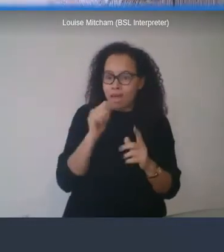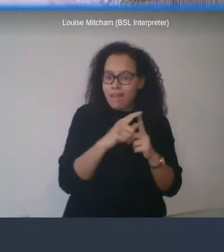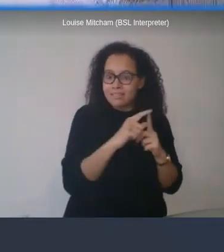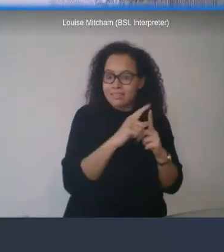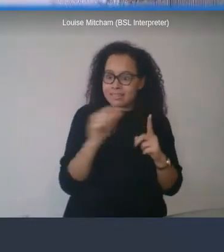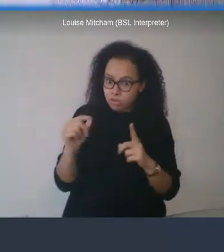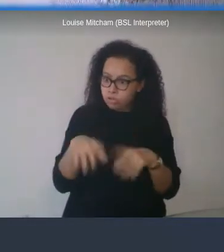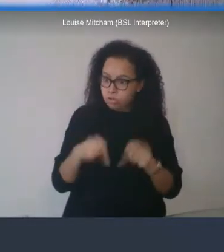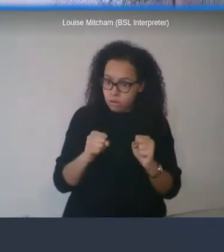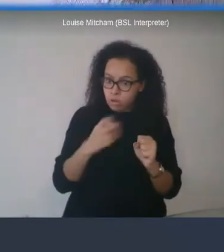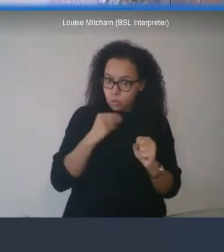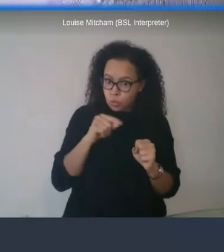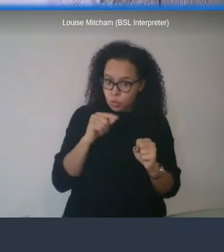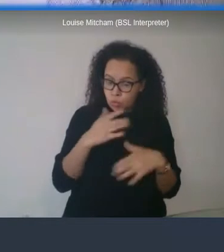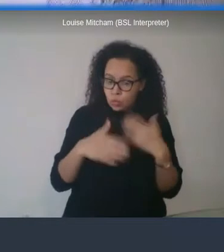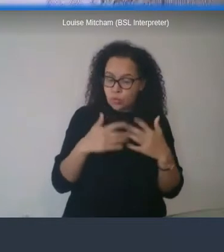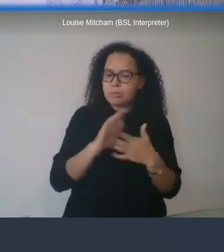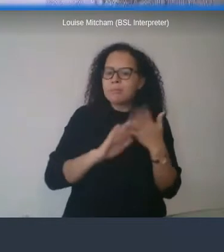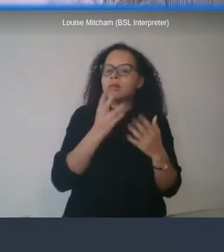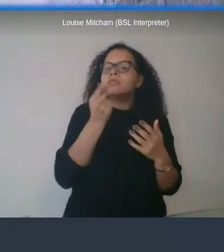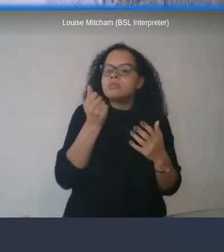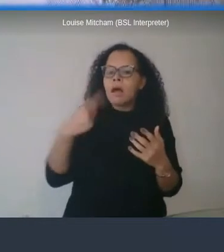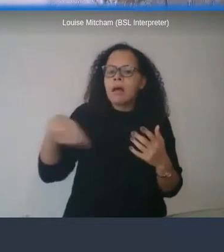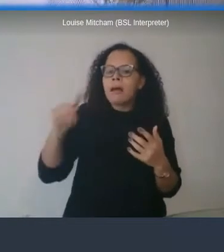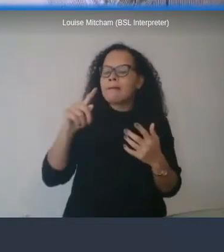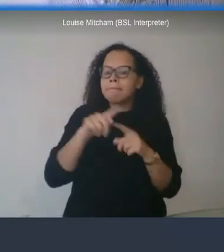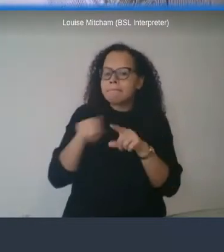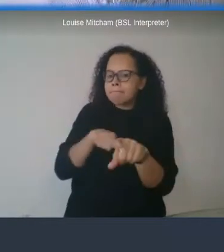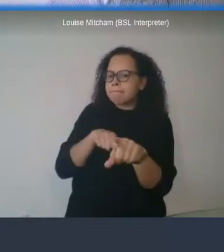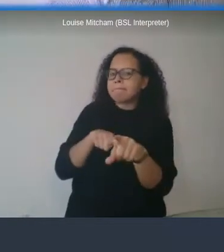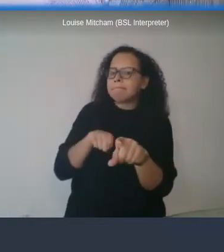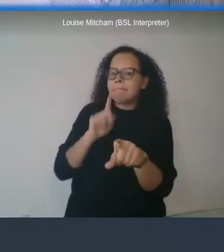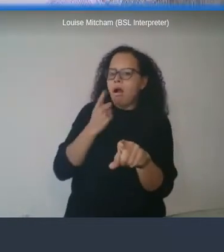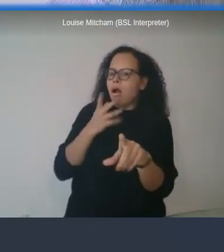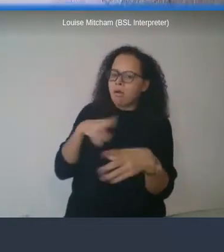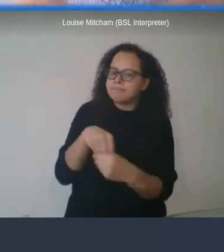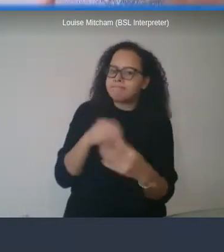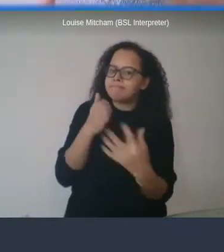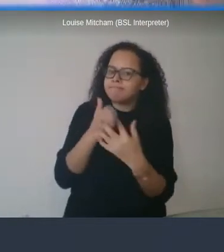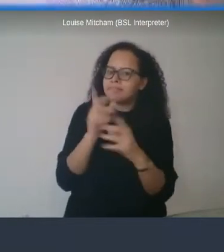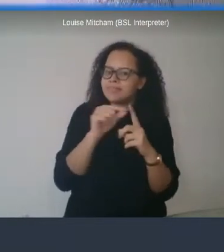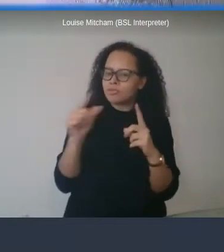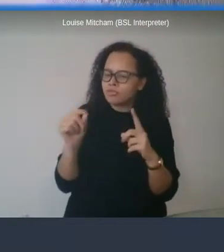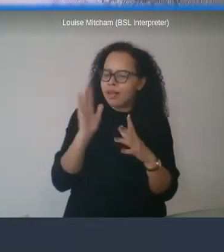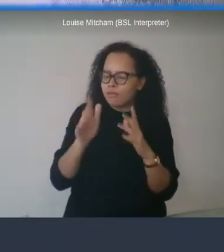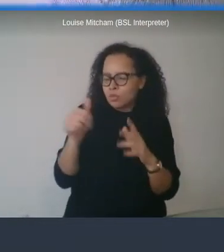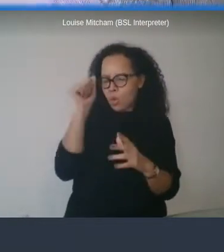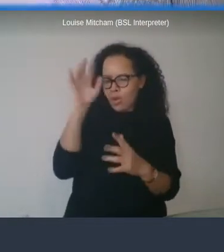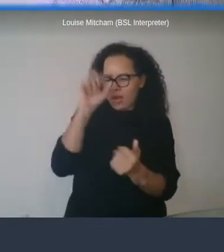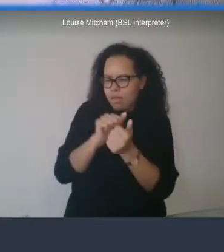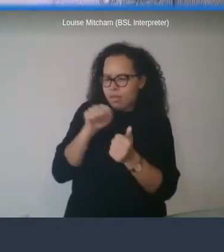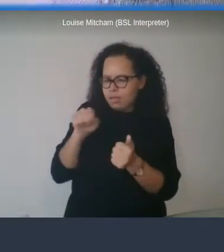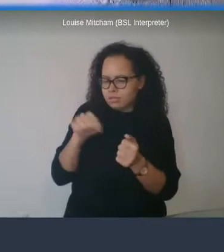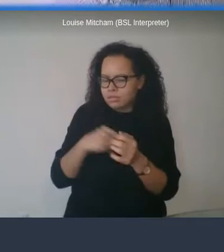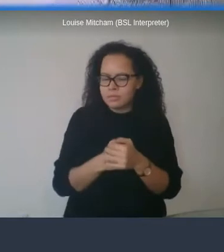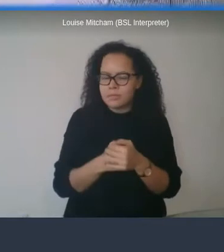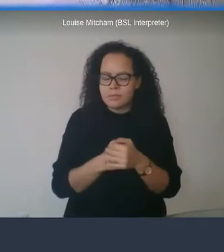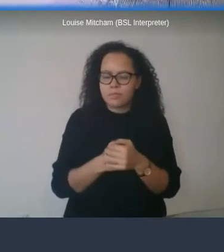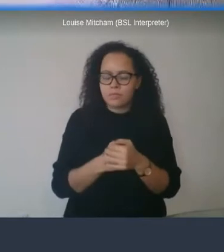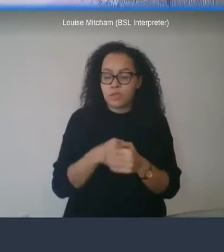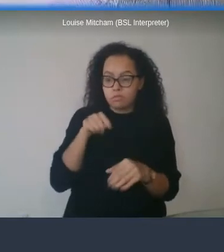mean a potentially leaving some people behind in that adoption curve. So getting into that topic, I suppose, I just